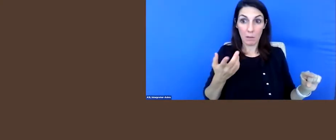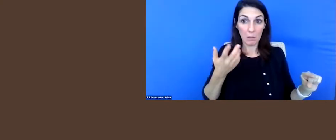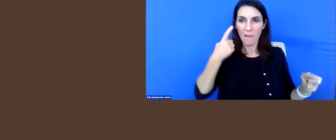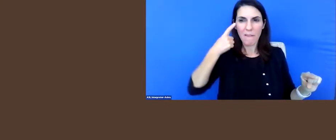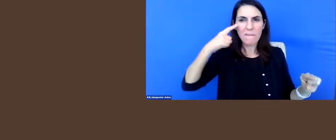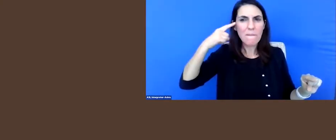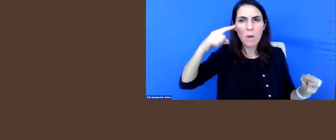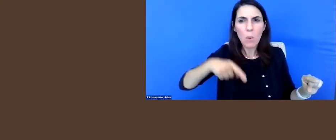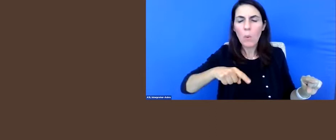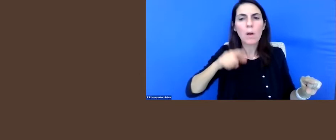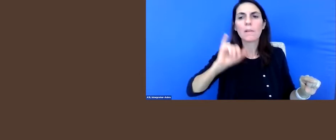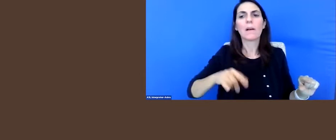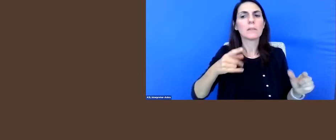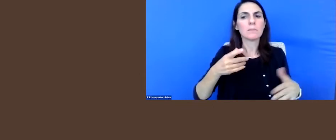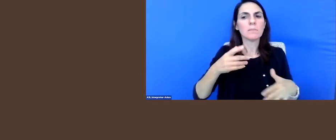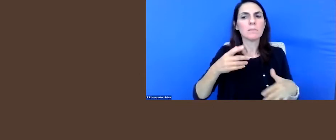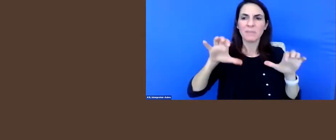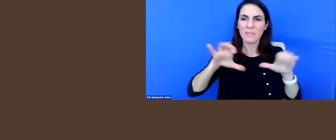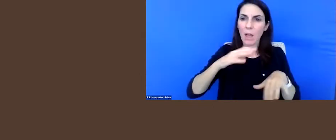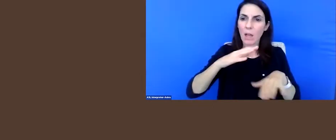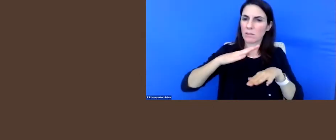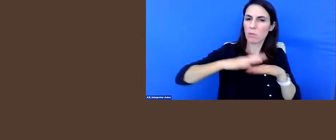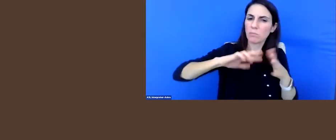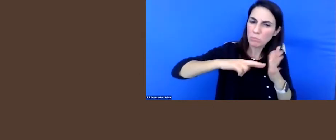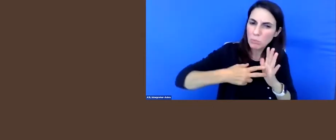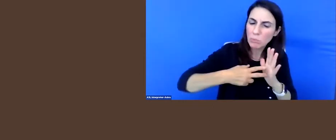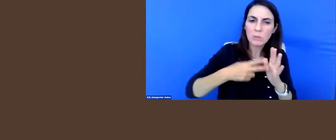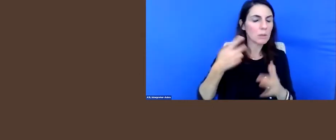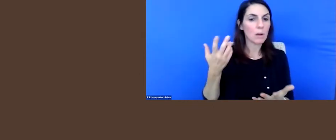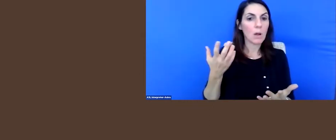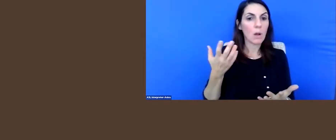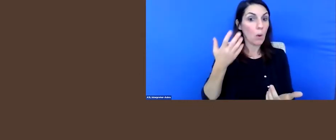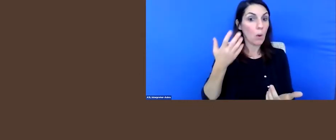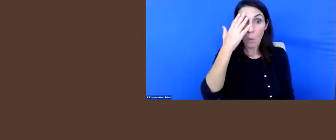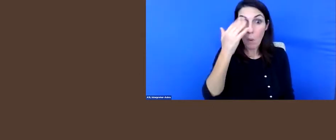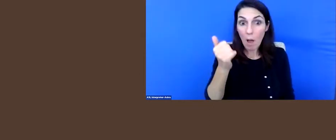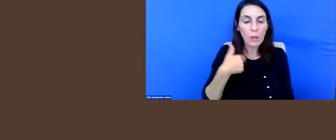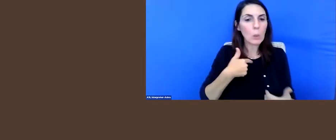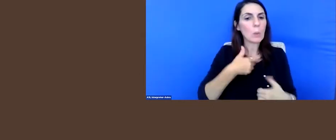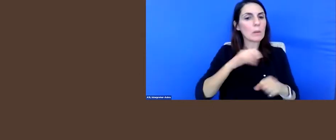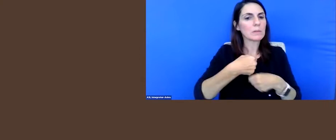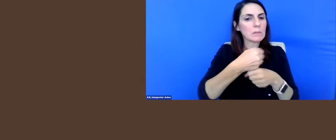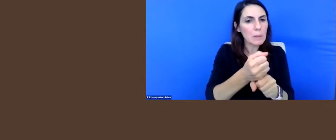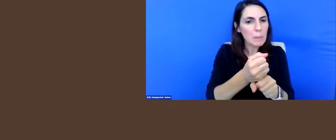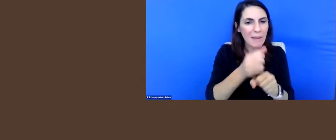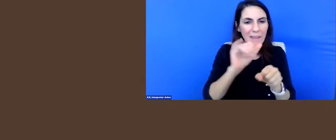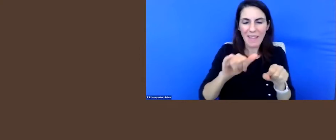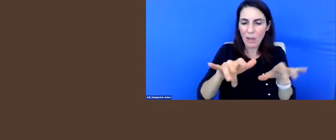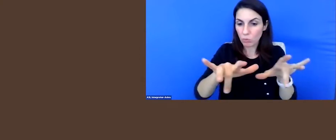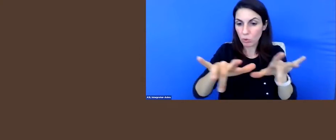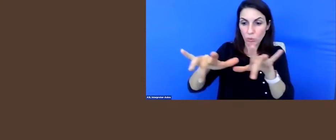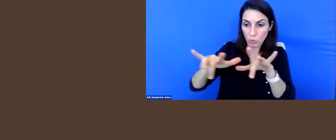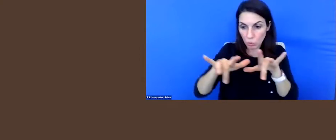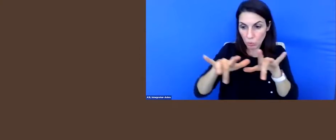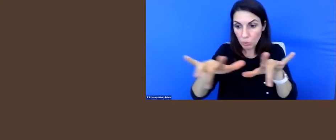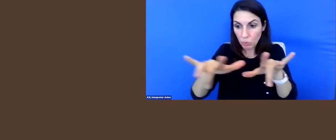This was done intentionally, and we have done it so that we can create the recorded version